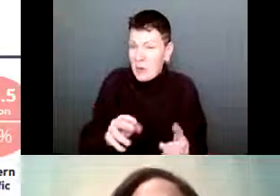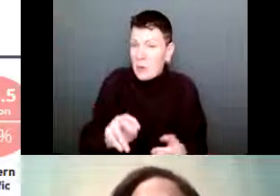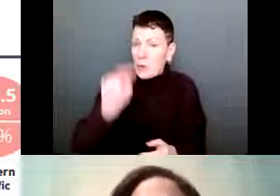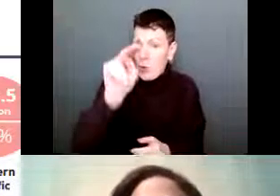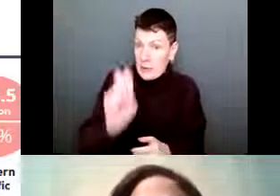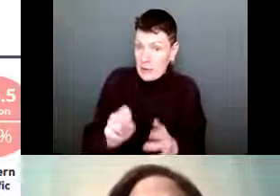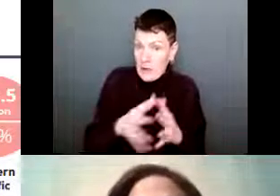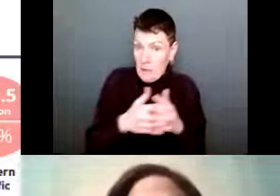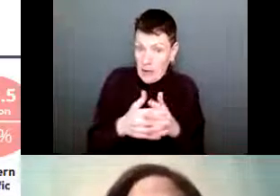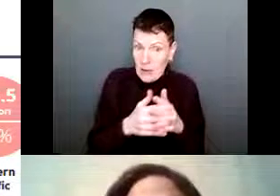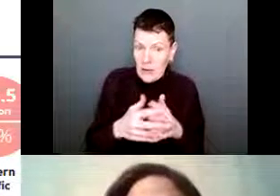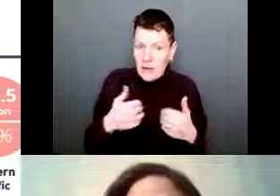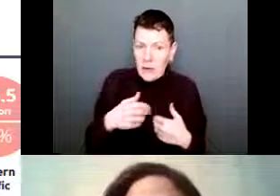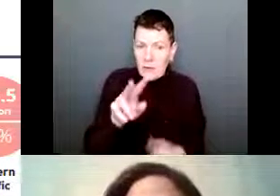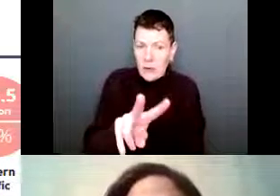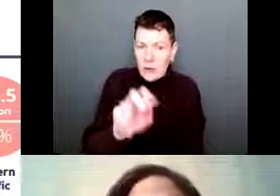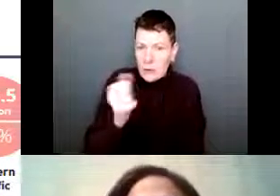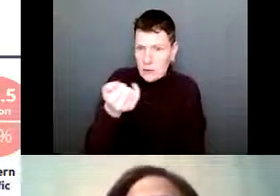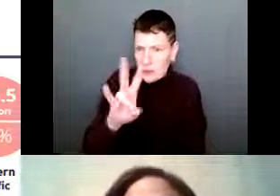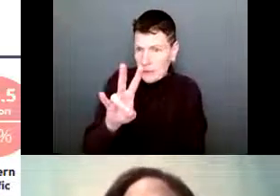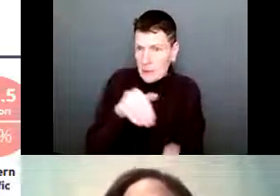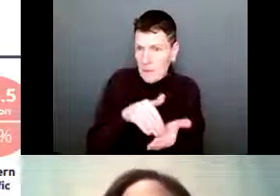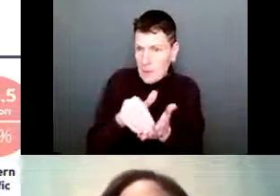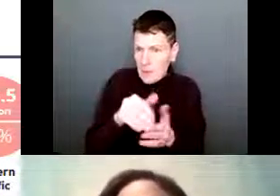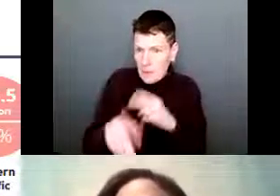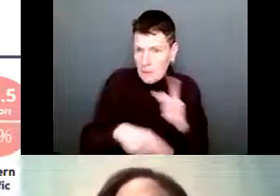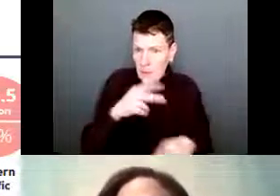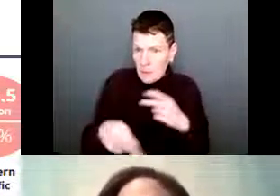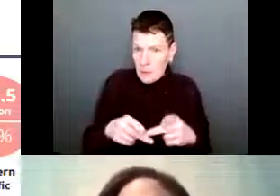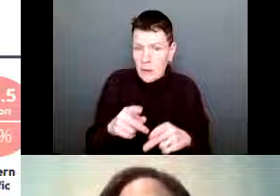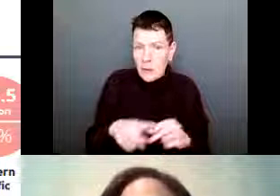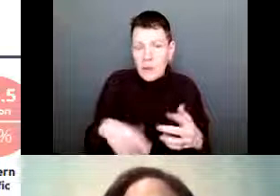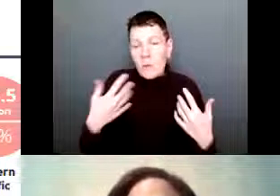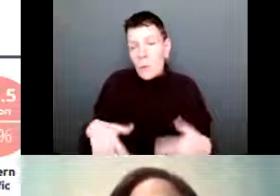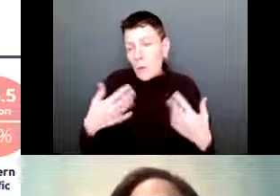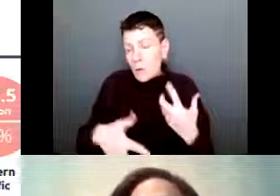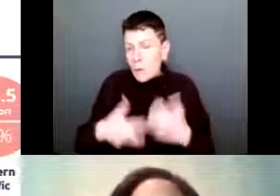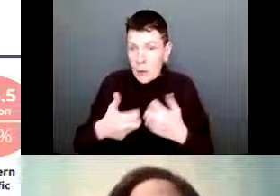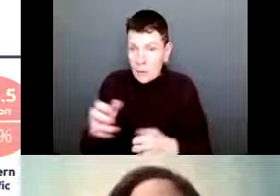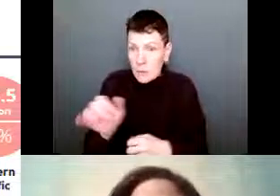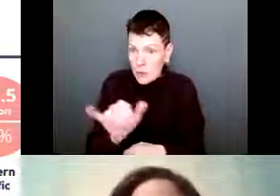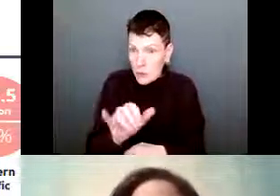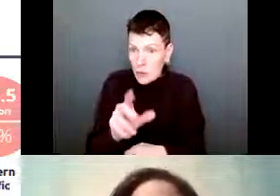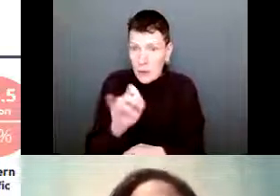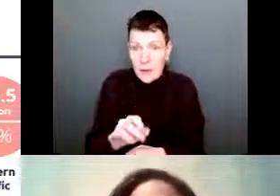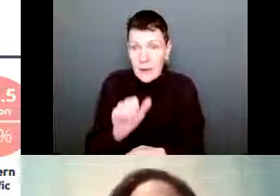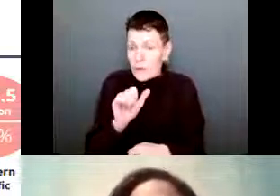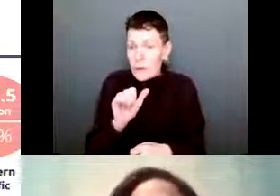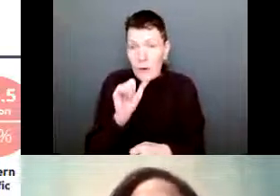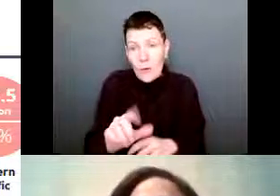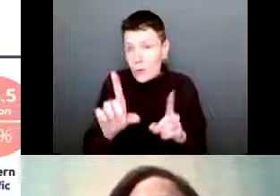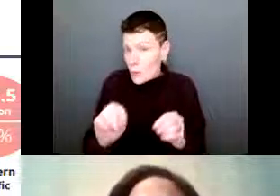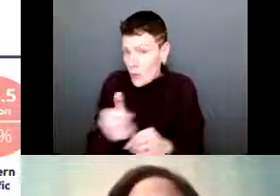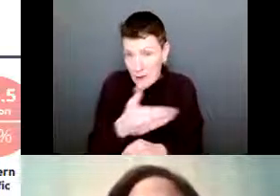today 217 million people. But the staggering problem also is that if we don't do it, the things we have to